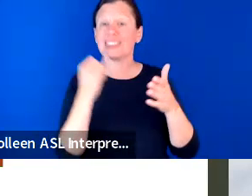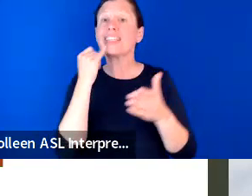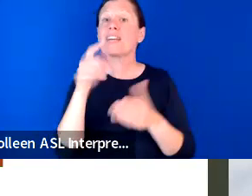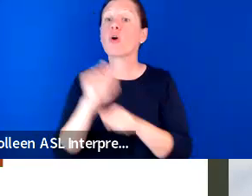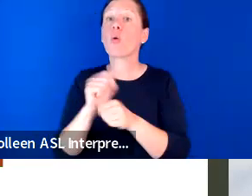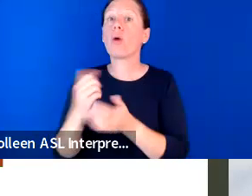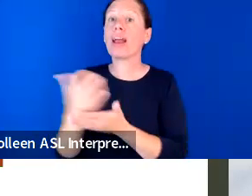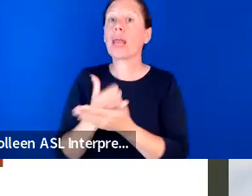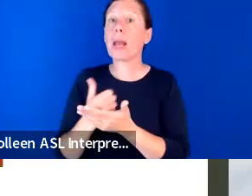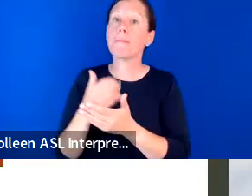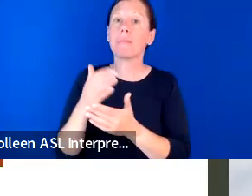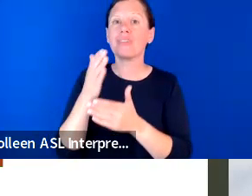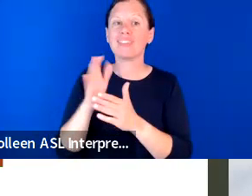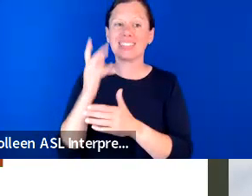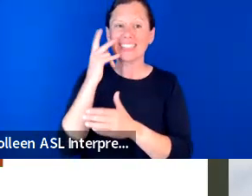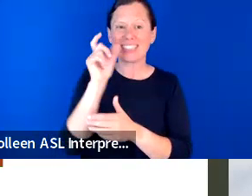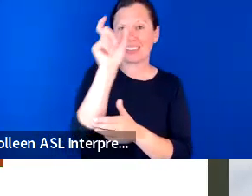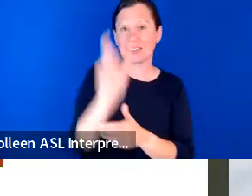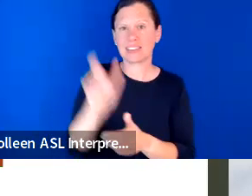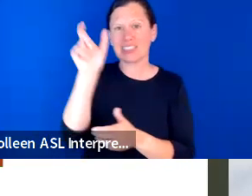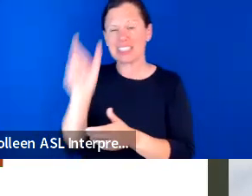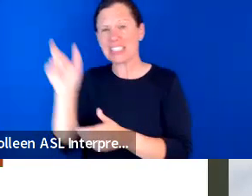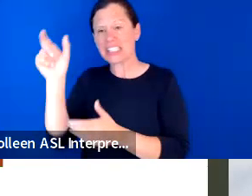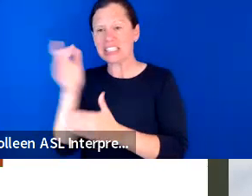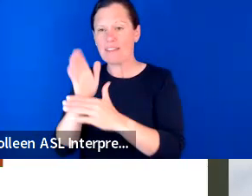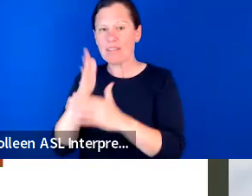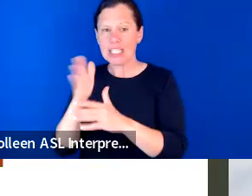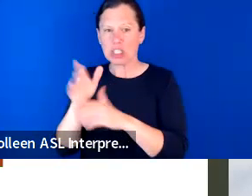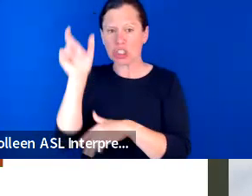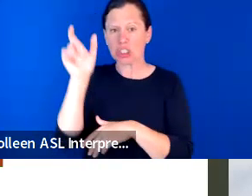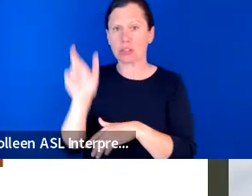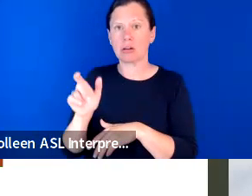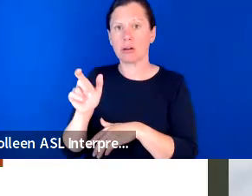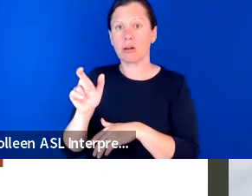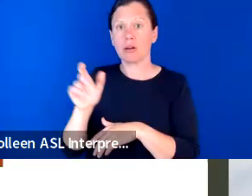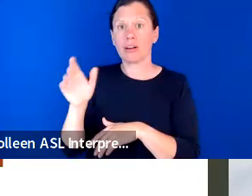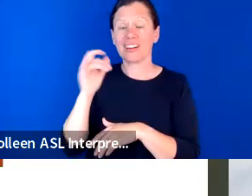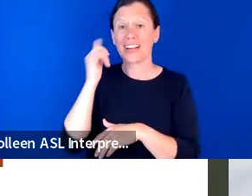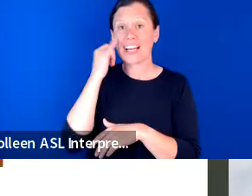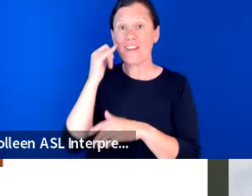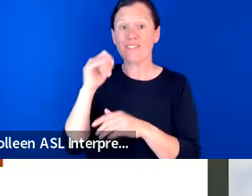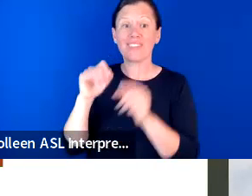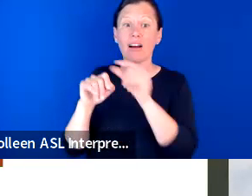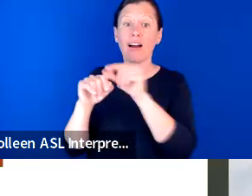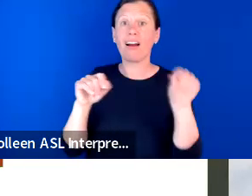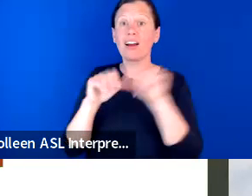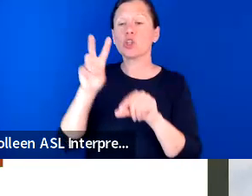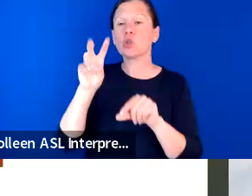green in the middle. You can see that $290 in contributions each year totals out